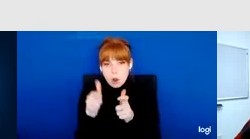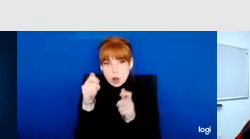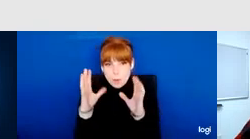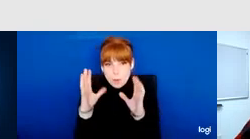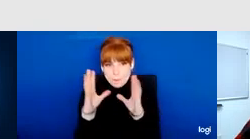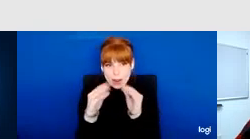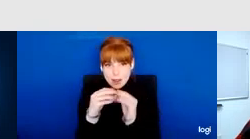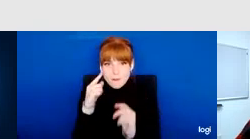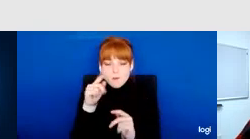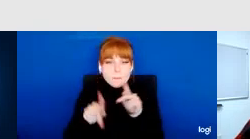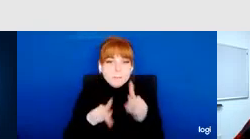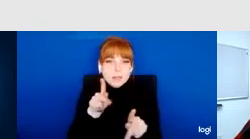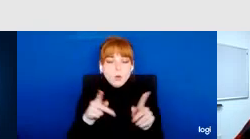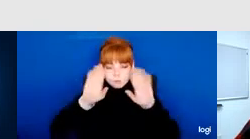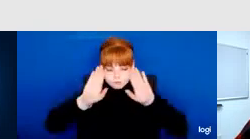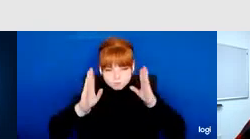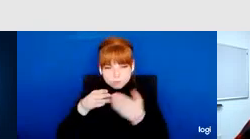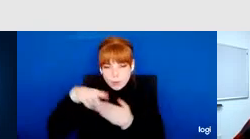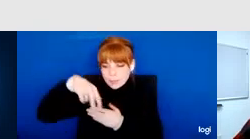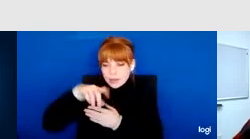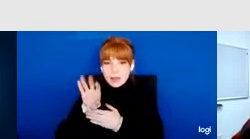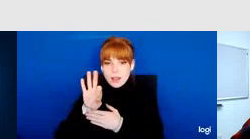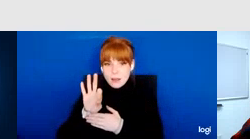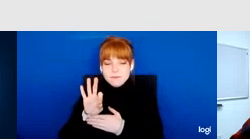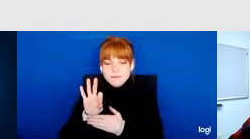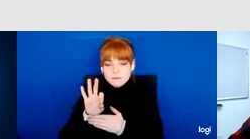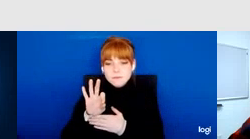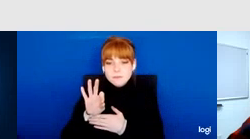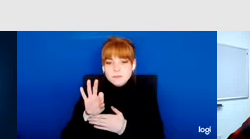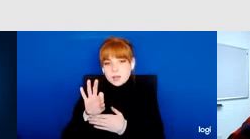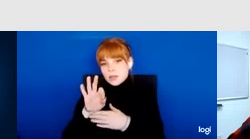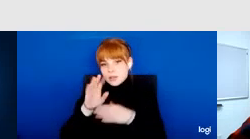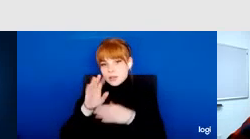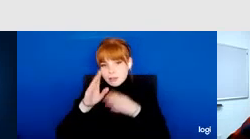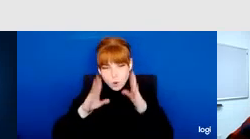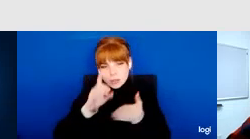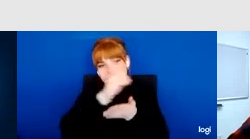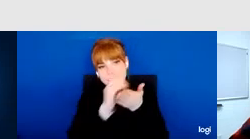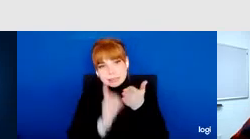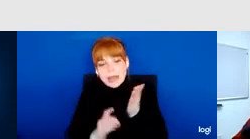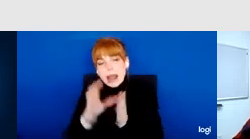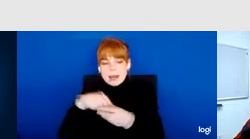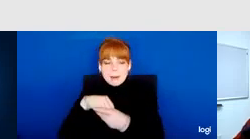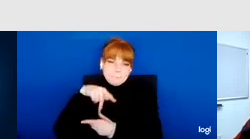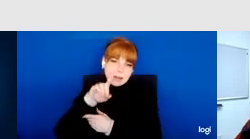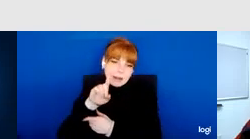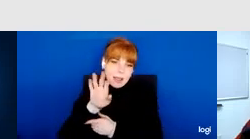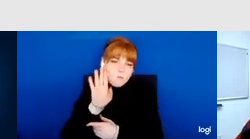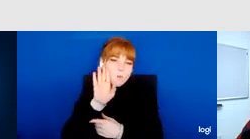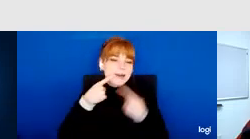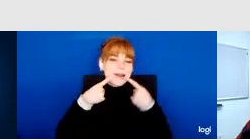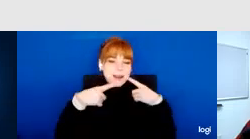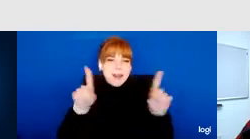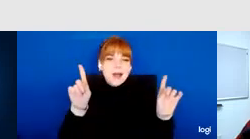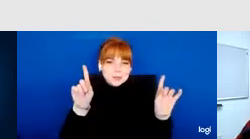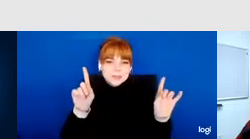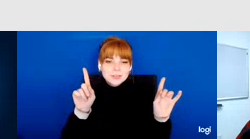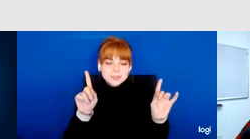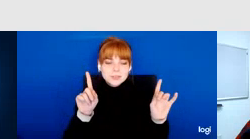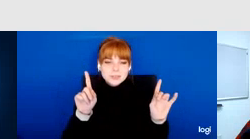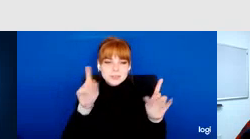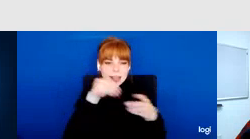most focused on PDF, people who are working in design and people who are working with the PDF stuff. And we'll announce that within those work